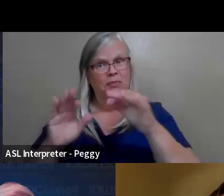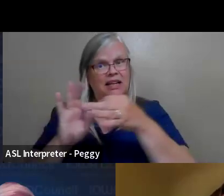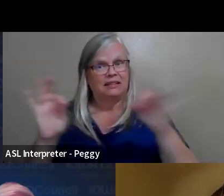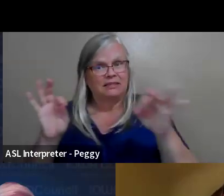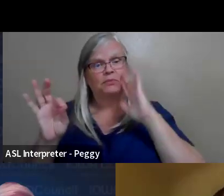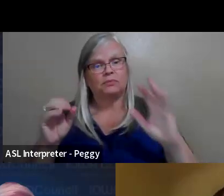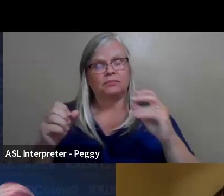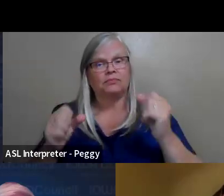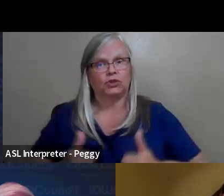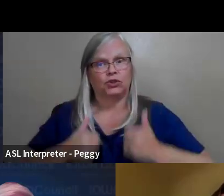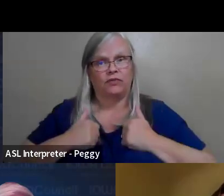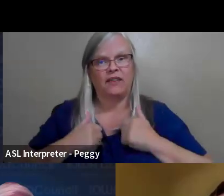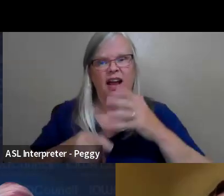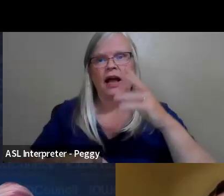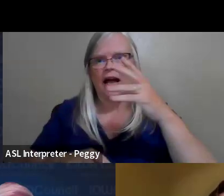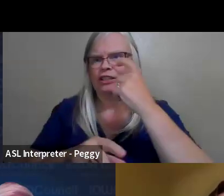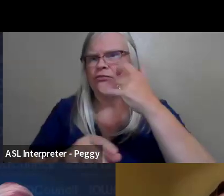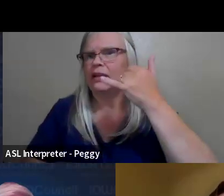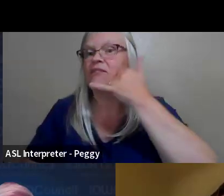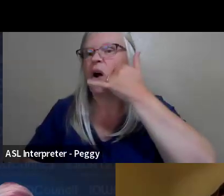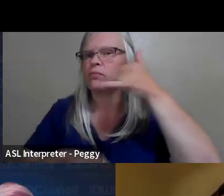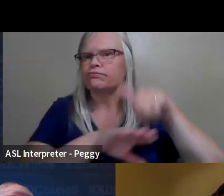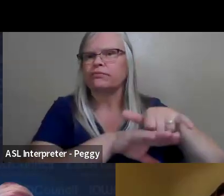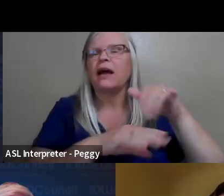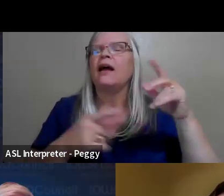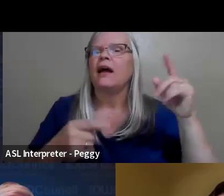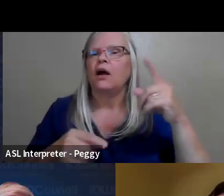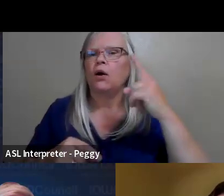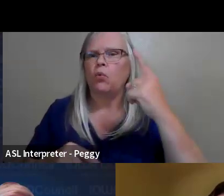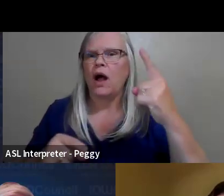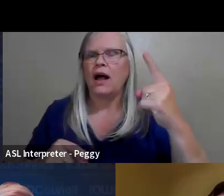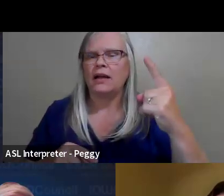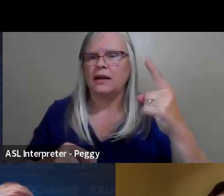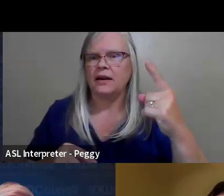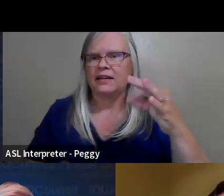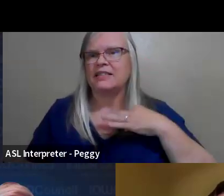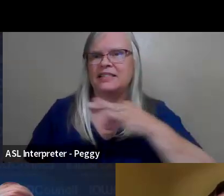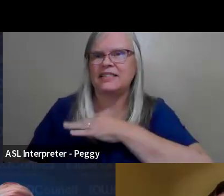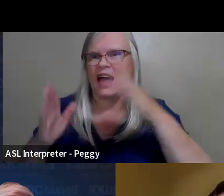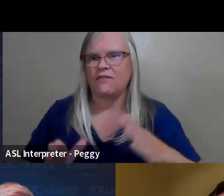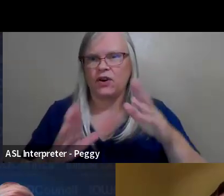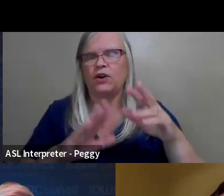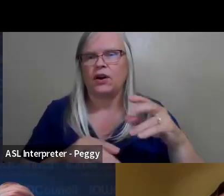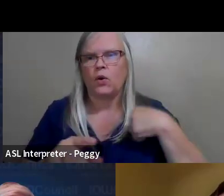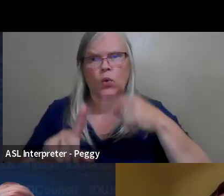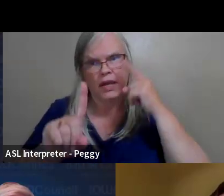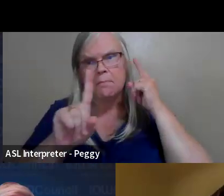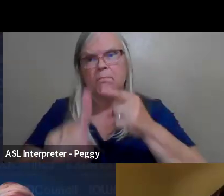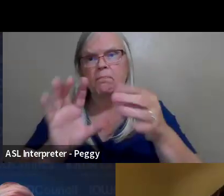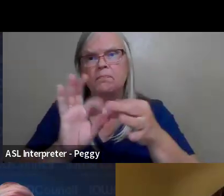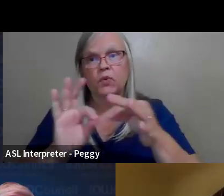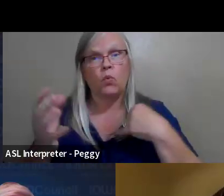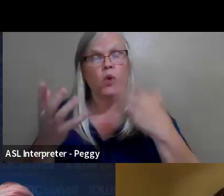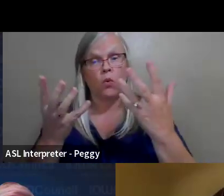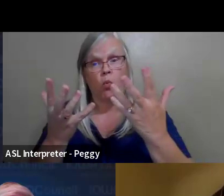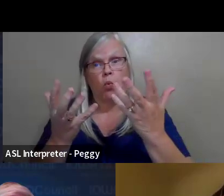House. In fact, I just got off a call this morning with a committee staffer, and that was the big point that we made, which is, yes, we